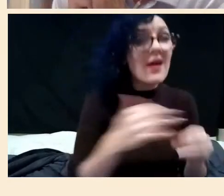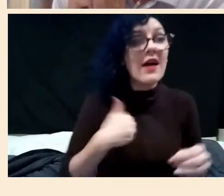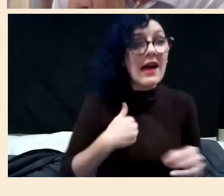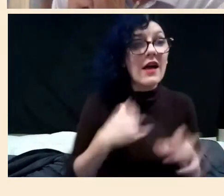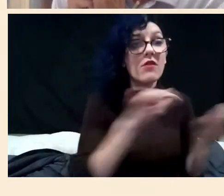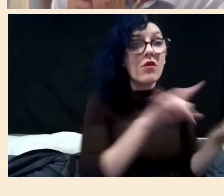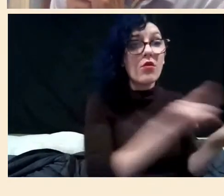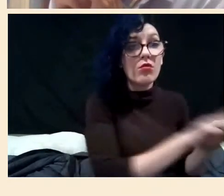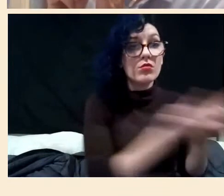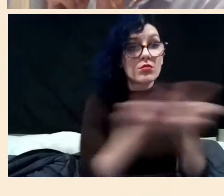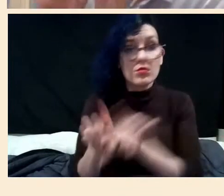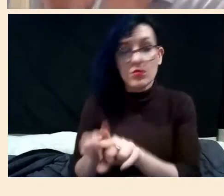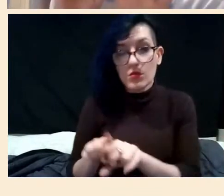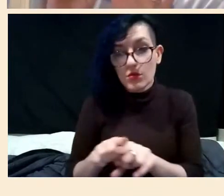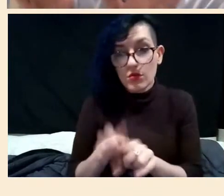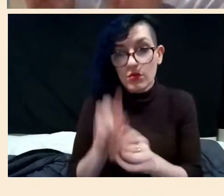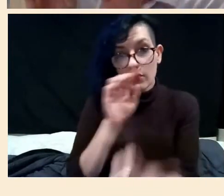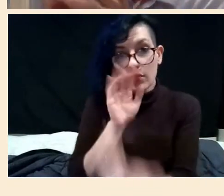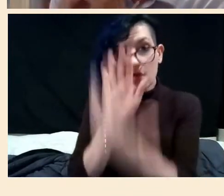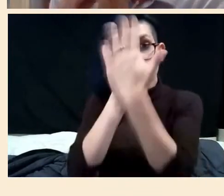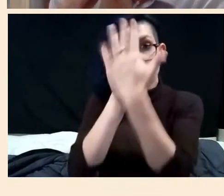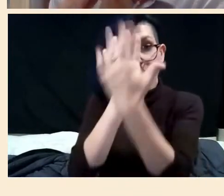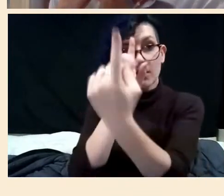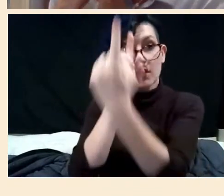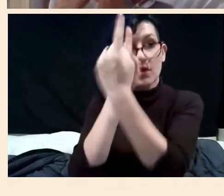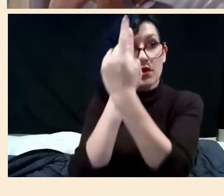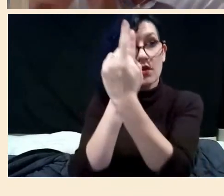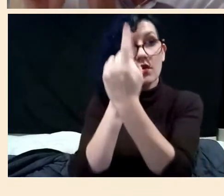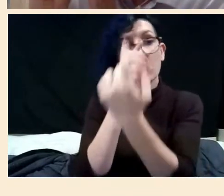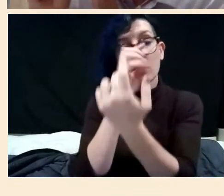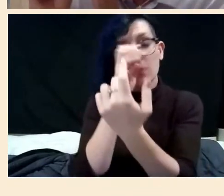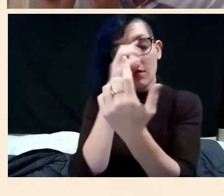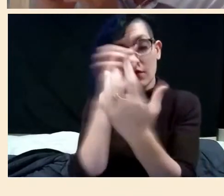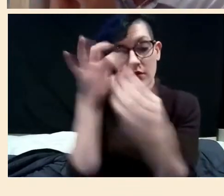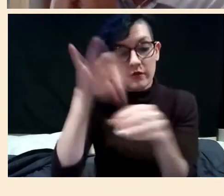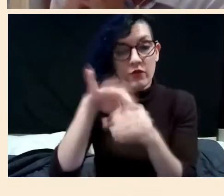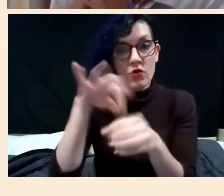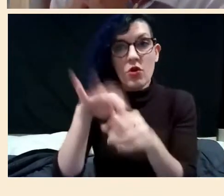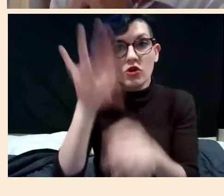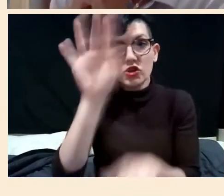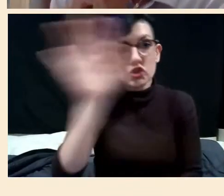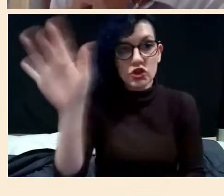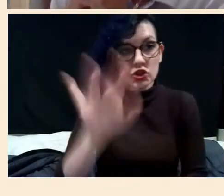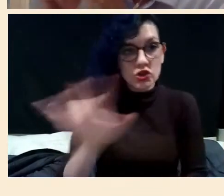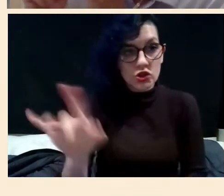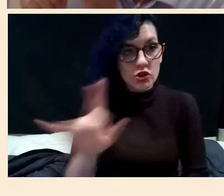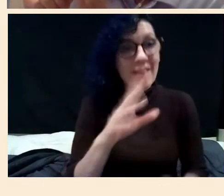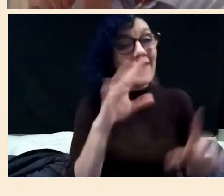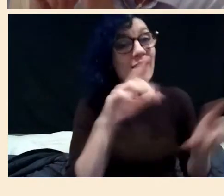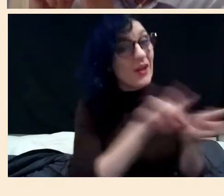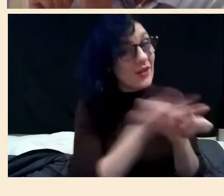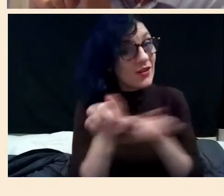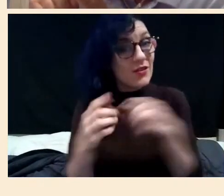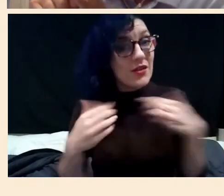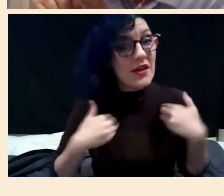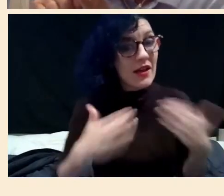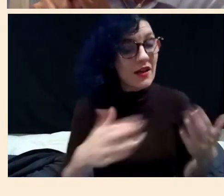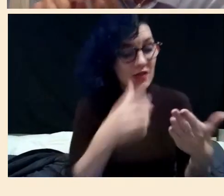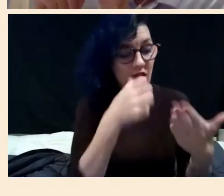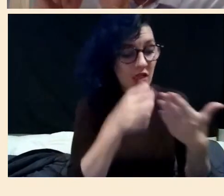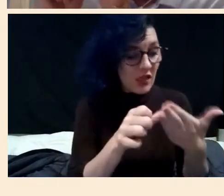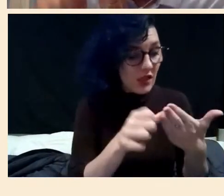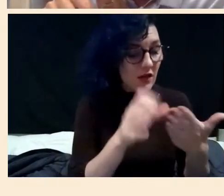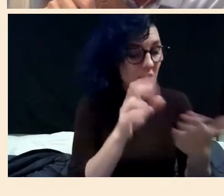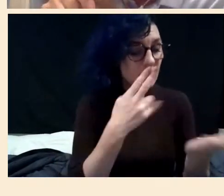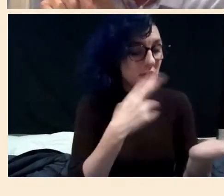same-day registration. So I know we've talked a lot about this, but specifically, would you encourage the legislature to add both these